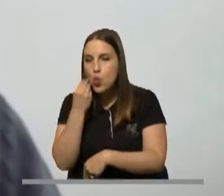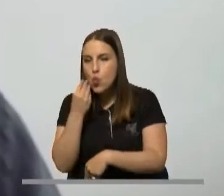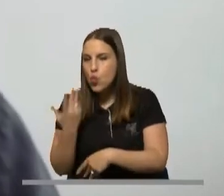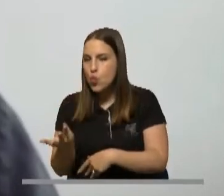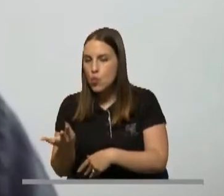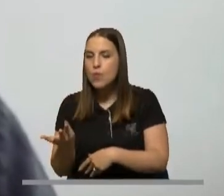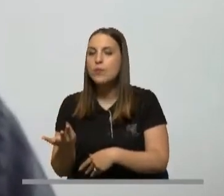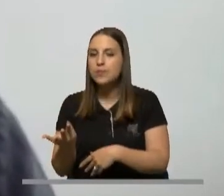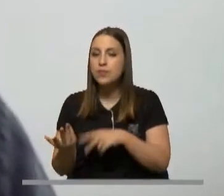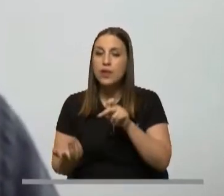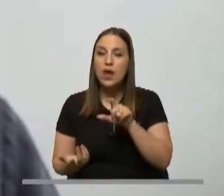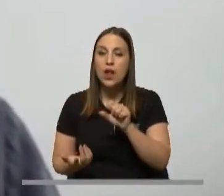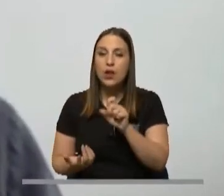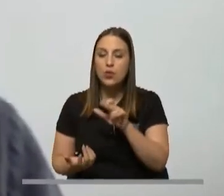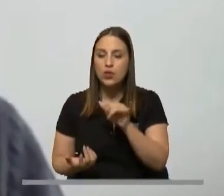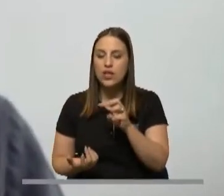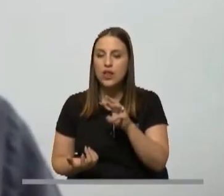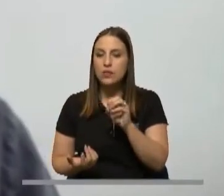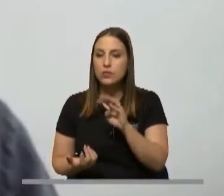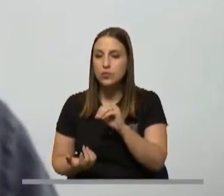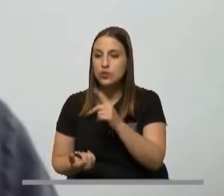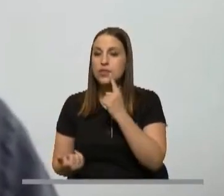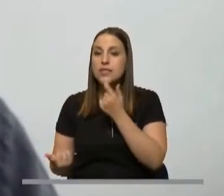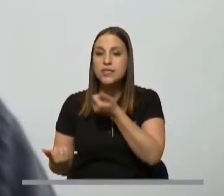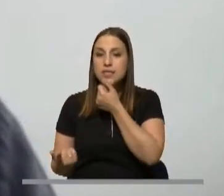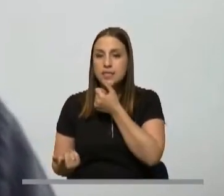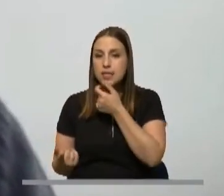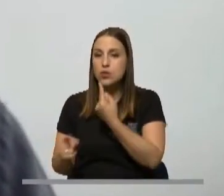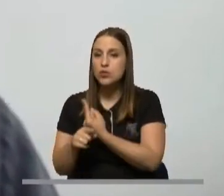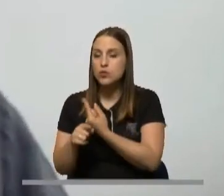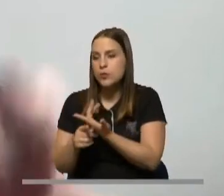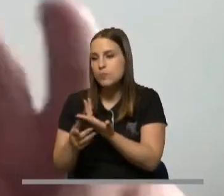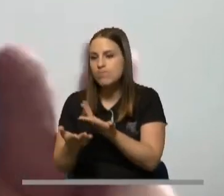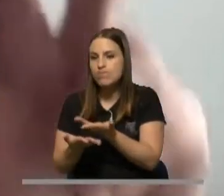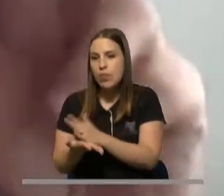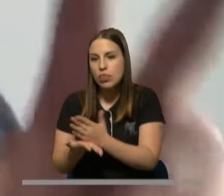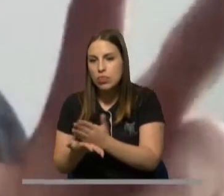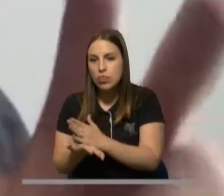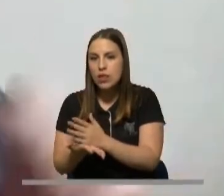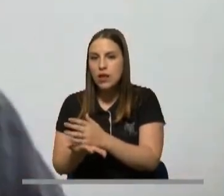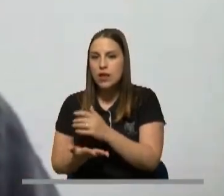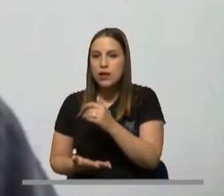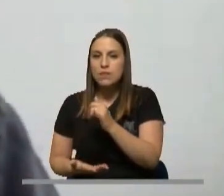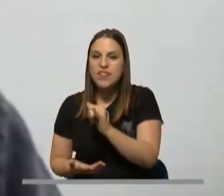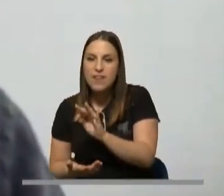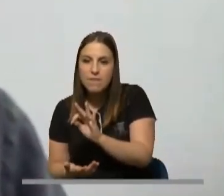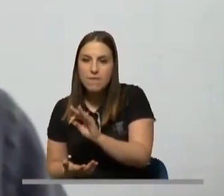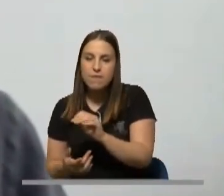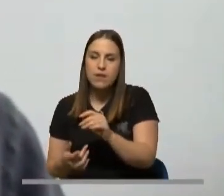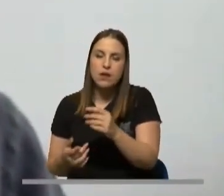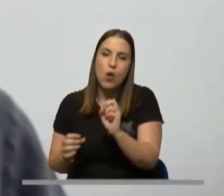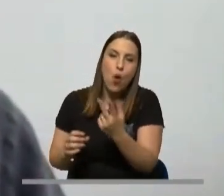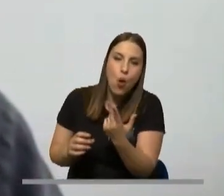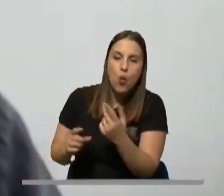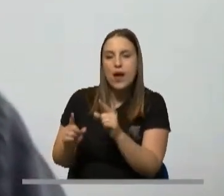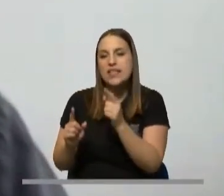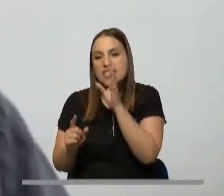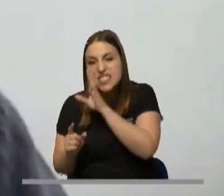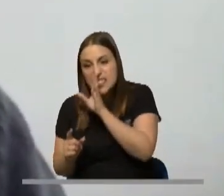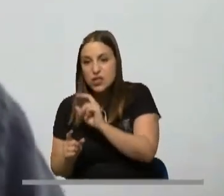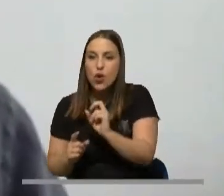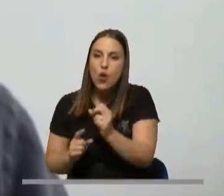Algorithms decide with relative ease when it comes to if-then decision trees, where